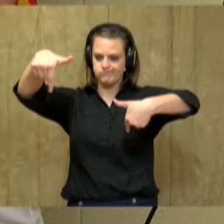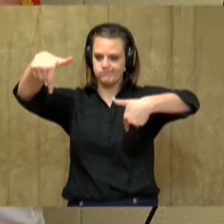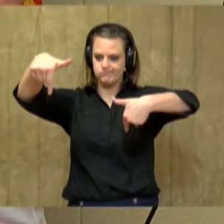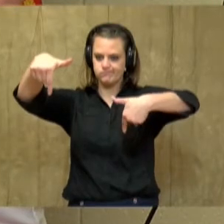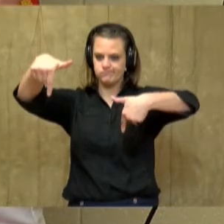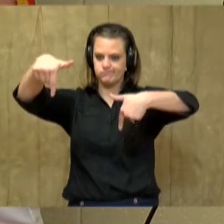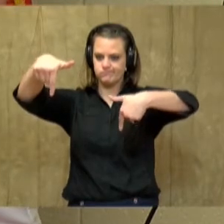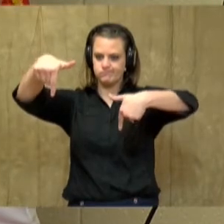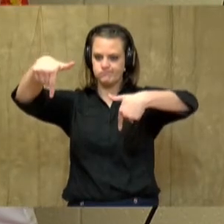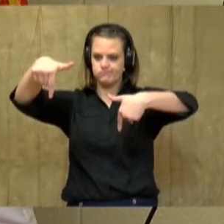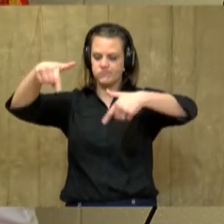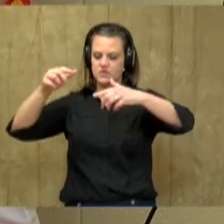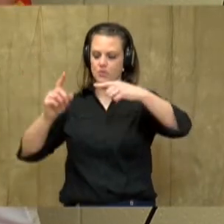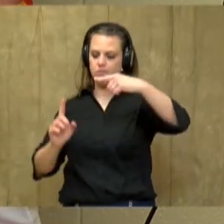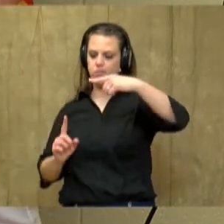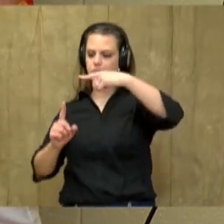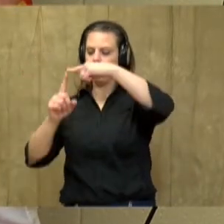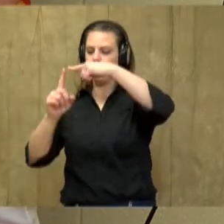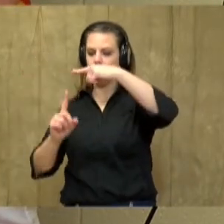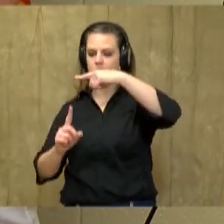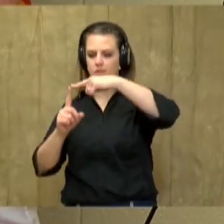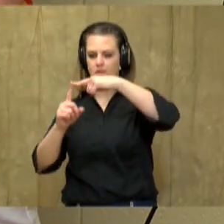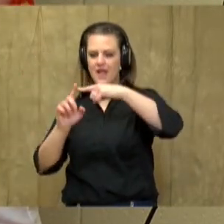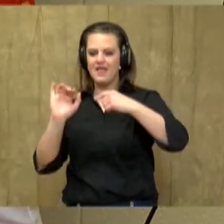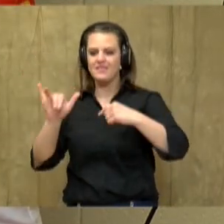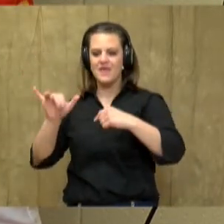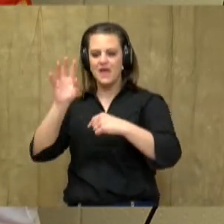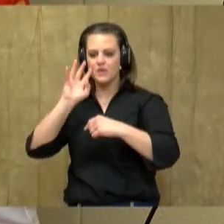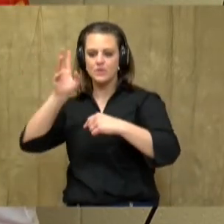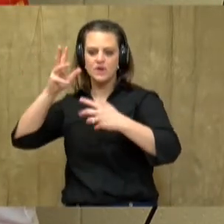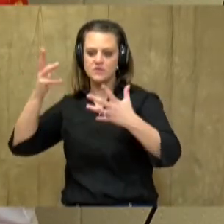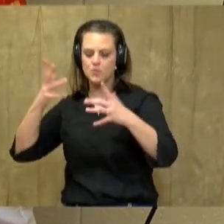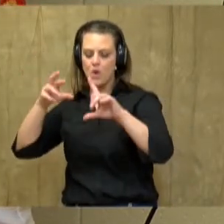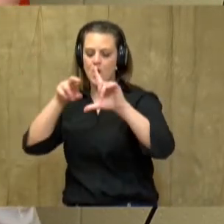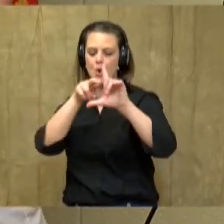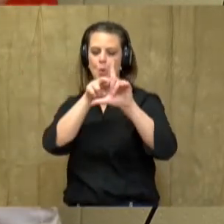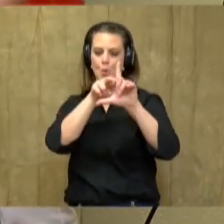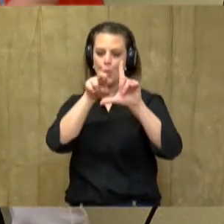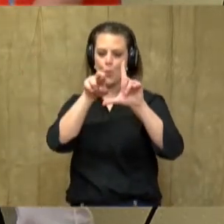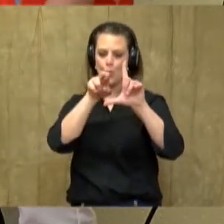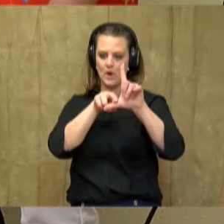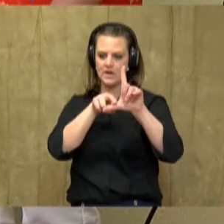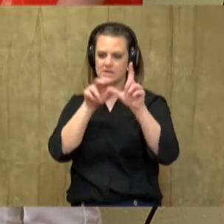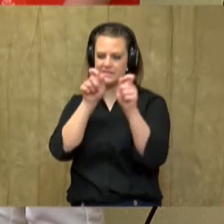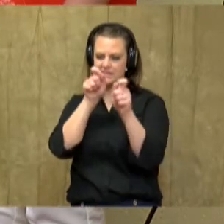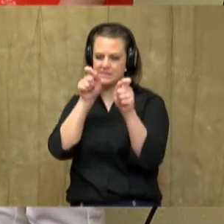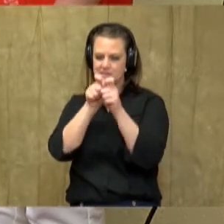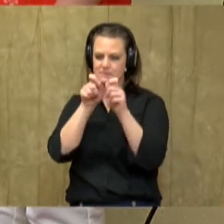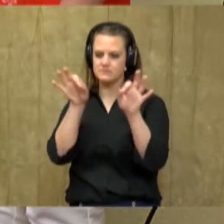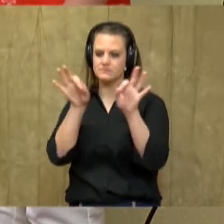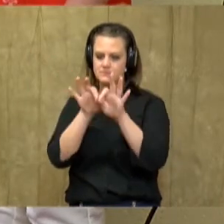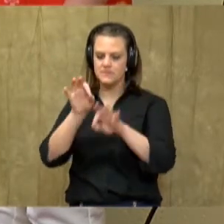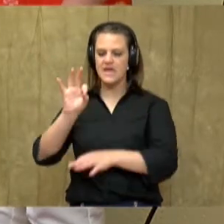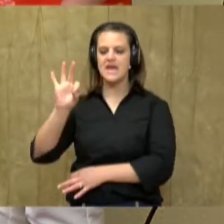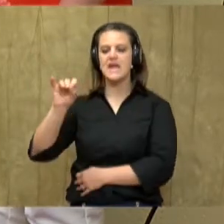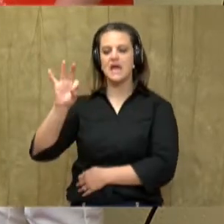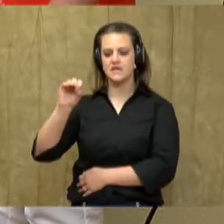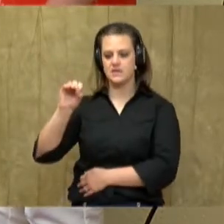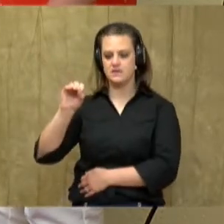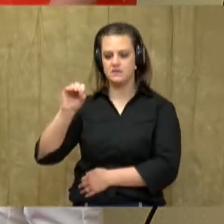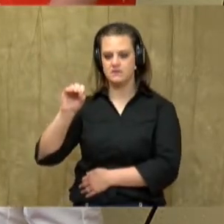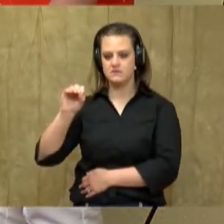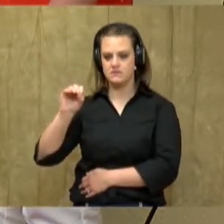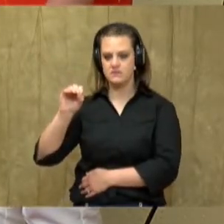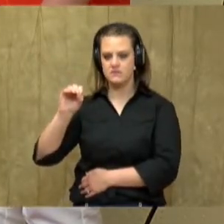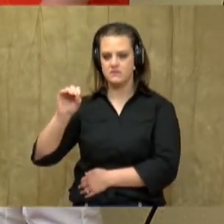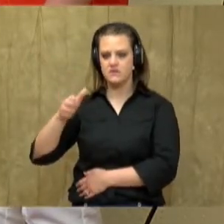line segments meet, form that right angle. It's exactly 90 degrees. All right, and then our